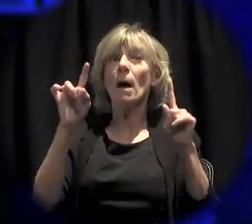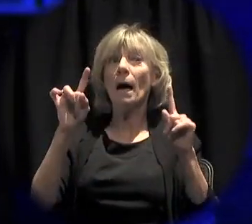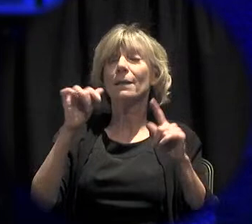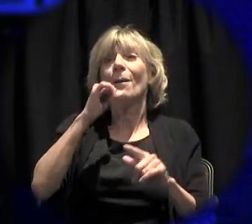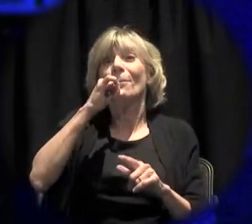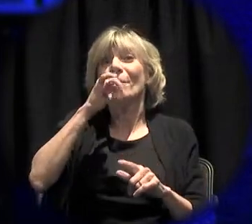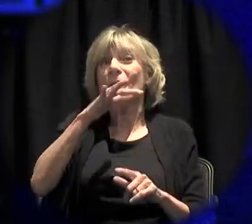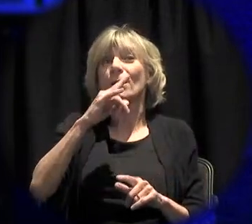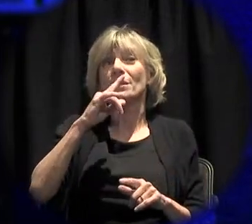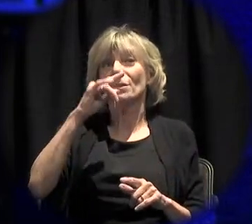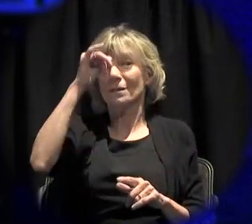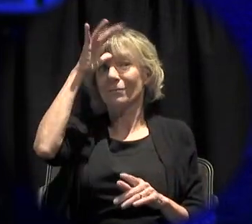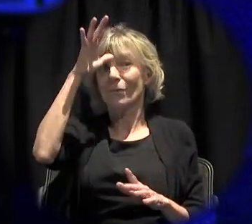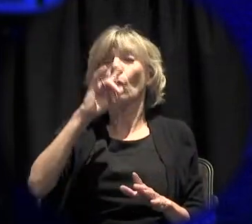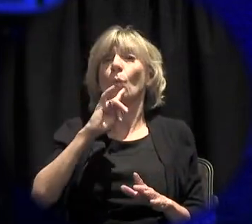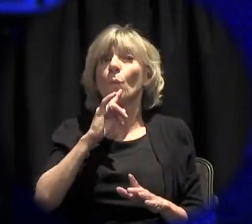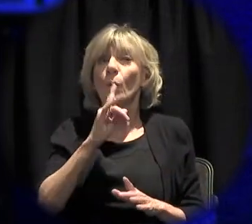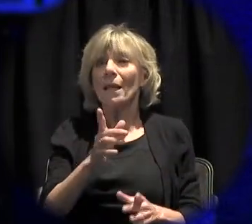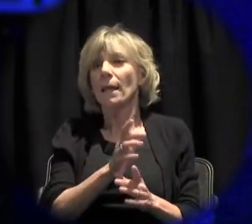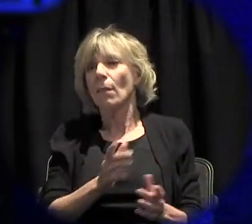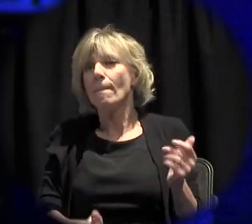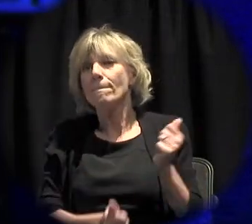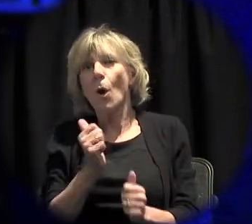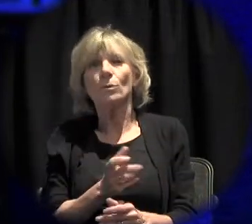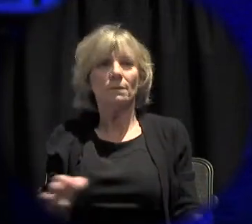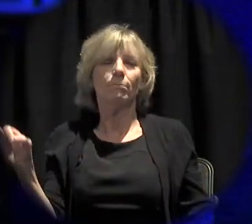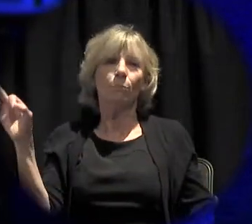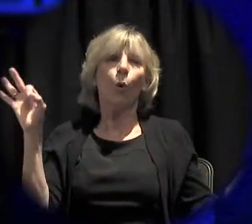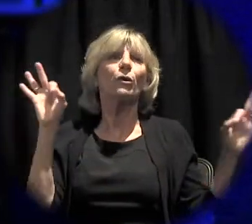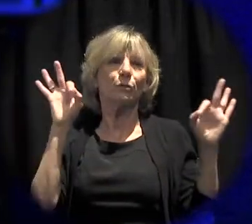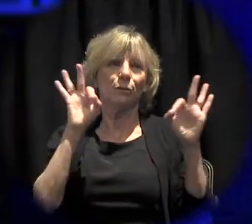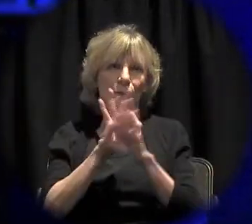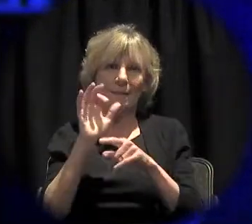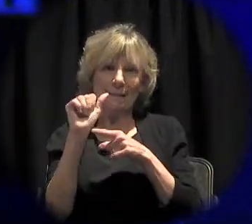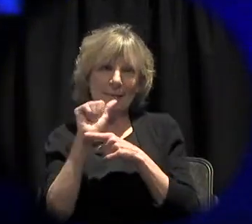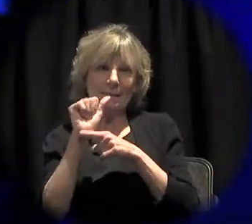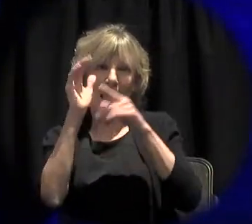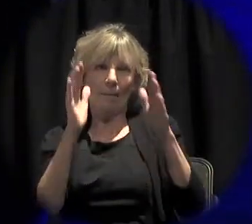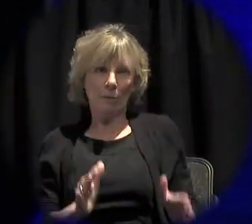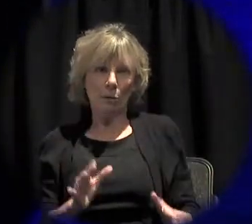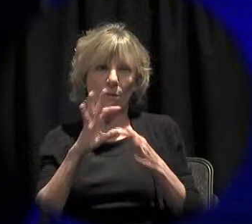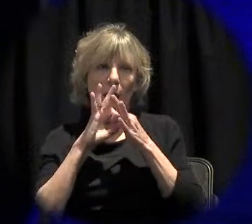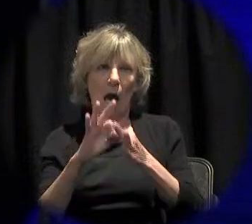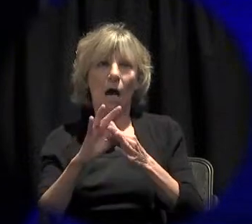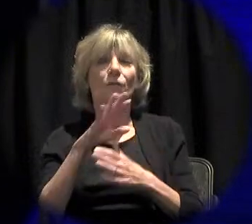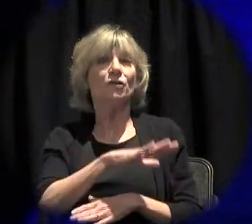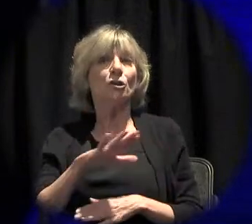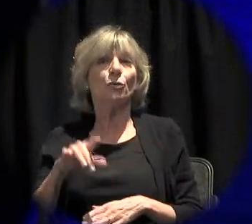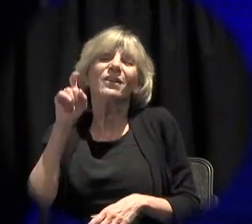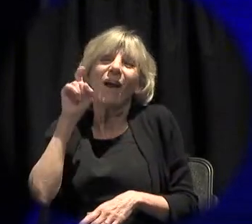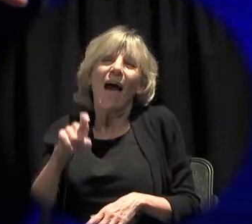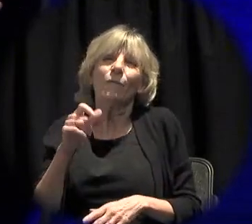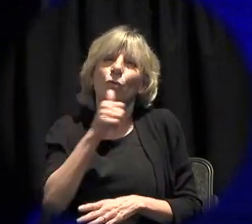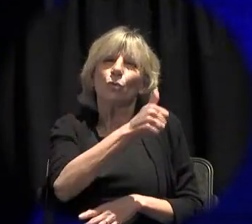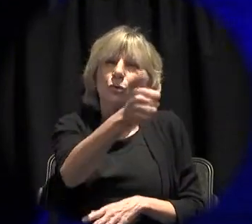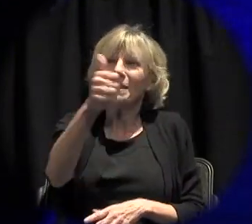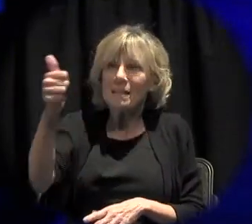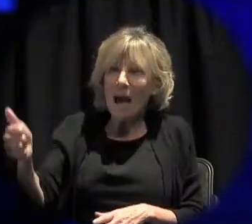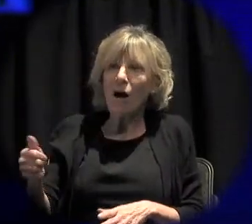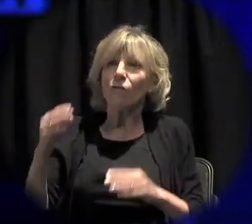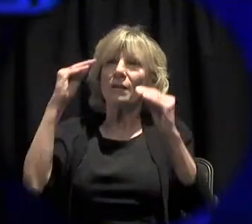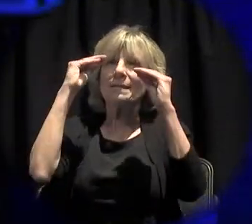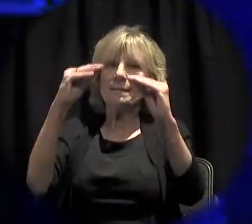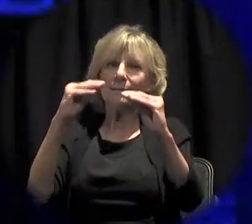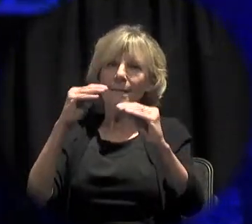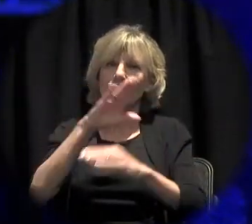the primary disciplers of our children. And teaching them diligently is so important. I think one